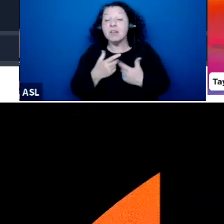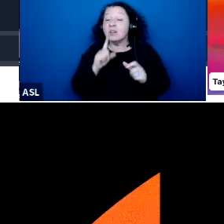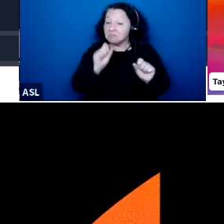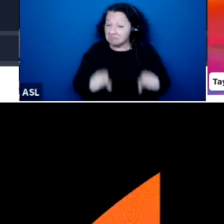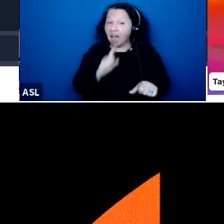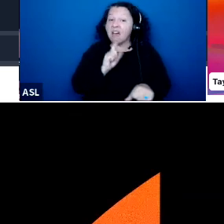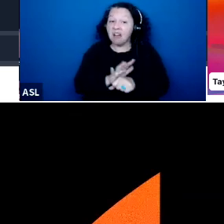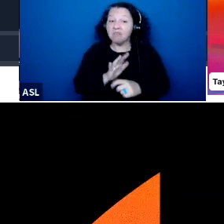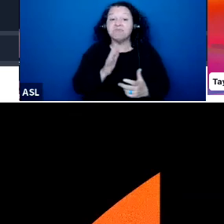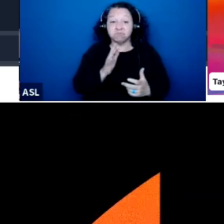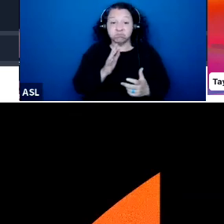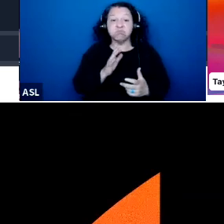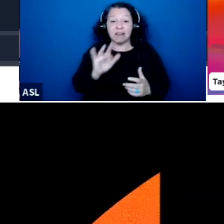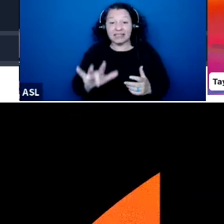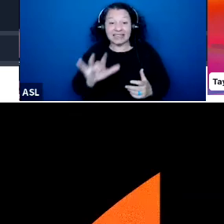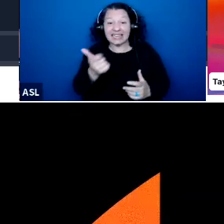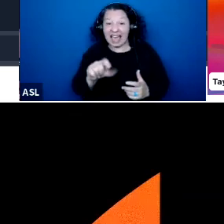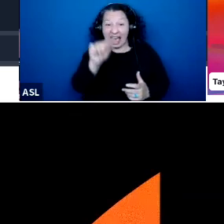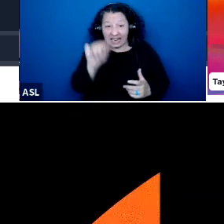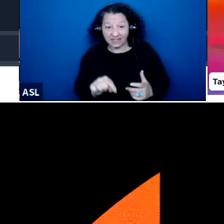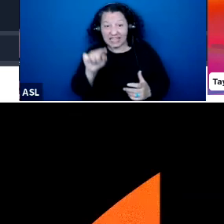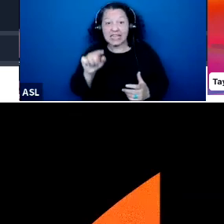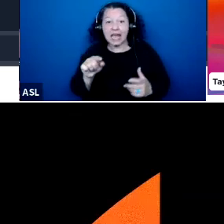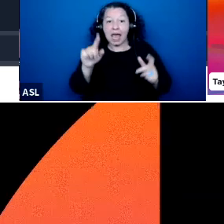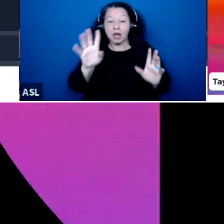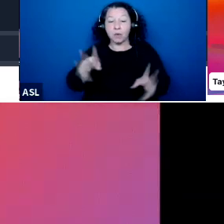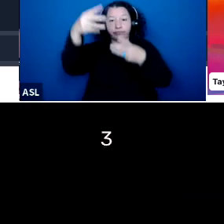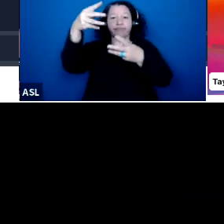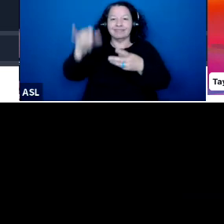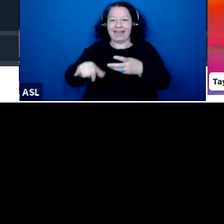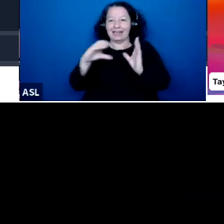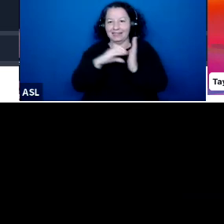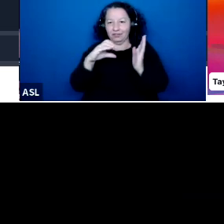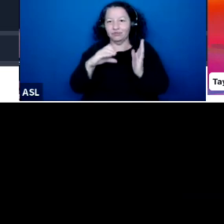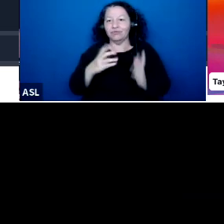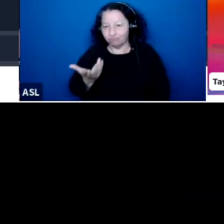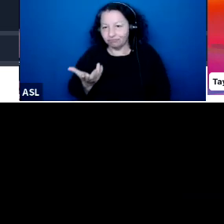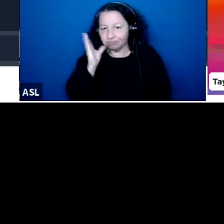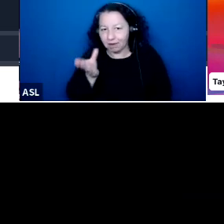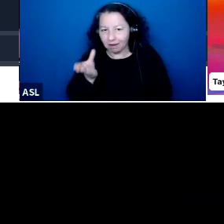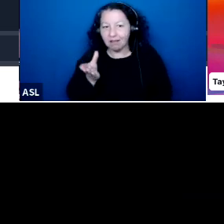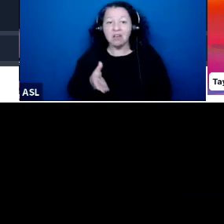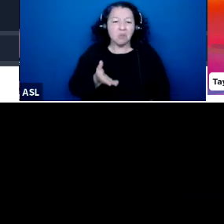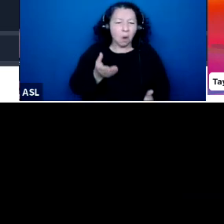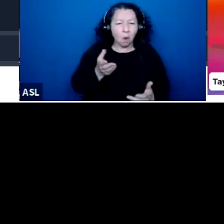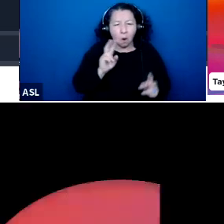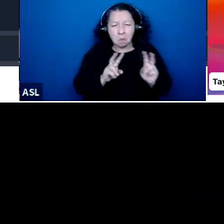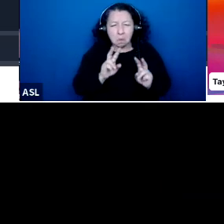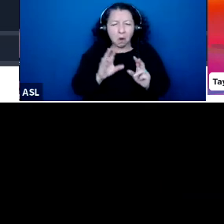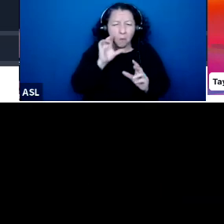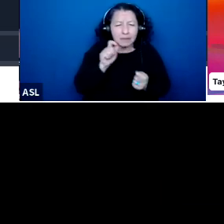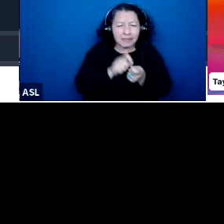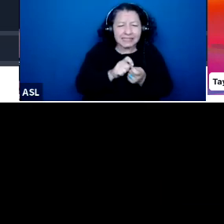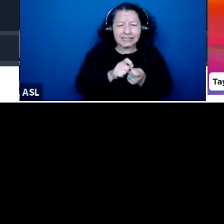what's great is that you can actually click on any one of these and it'll jump you to that section. So if you're like, all right, I'm